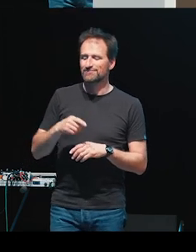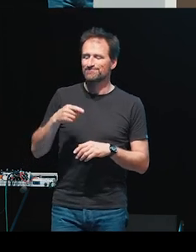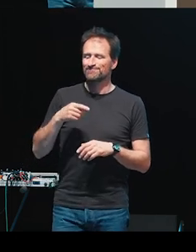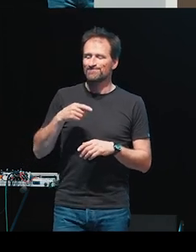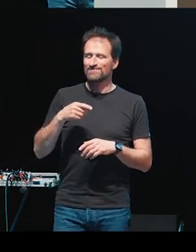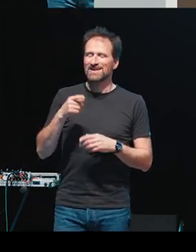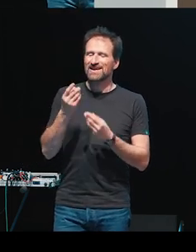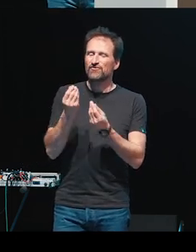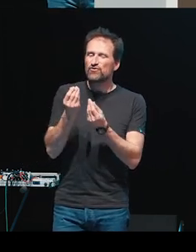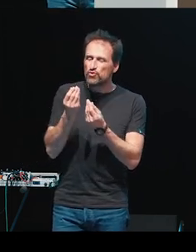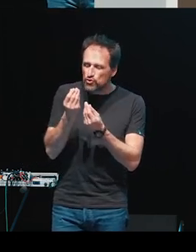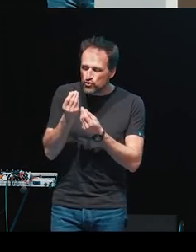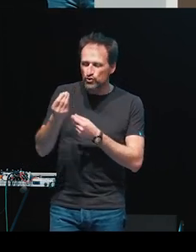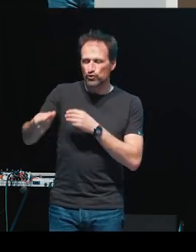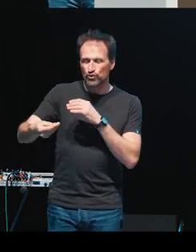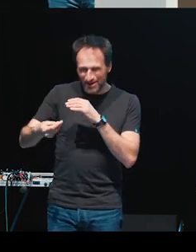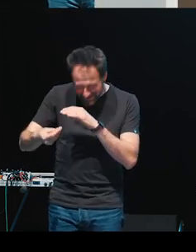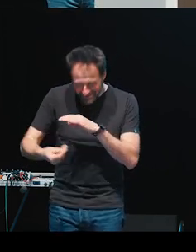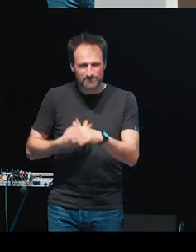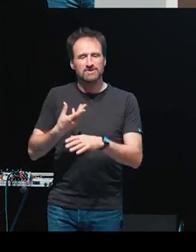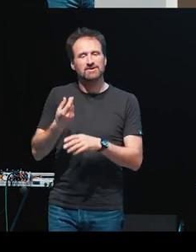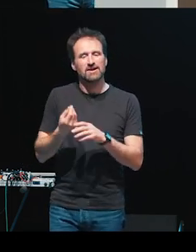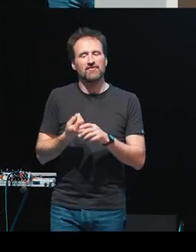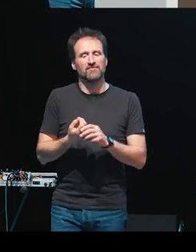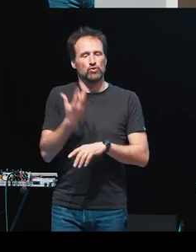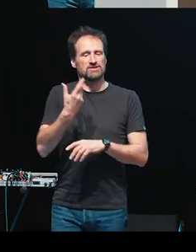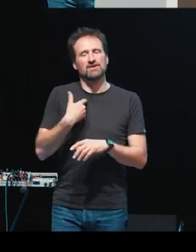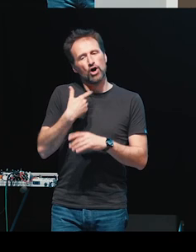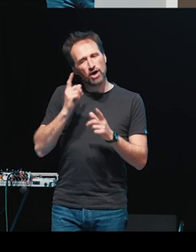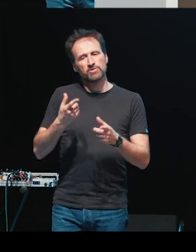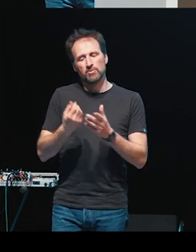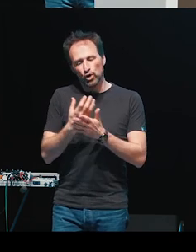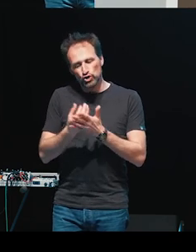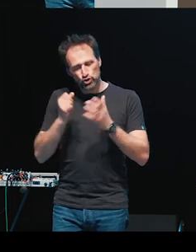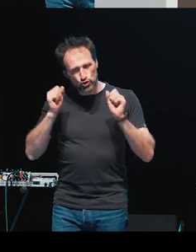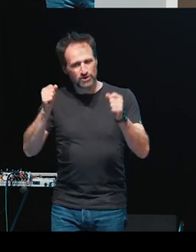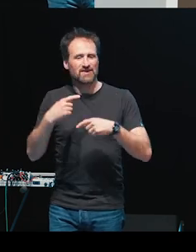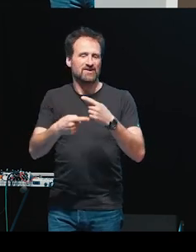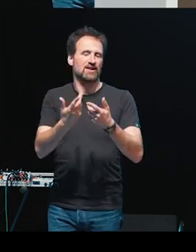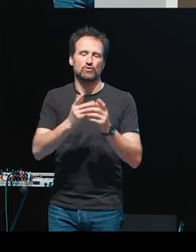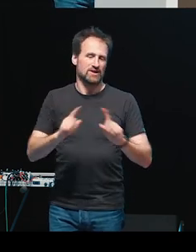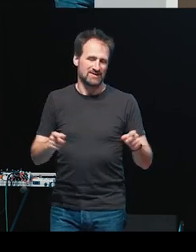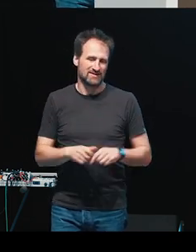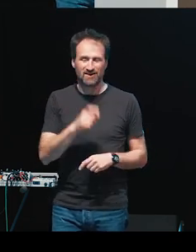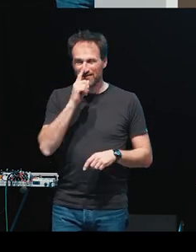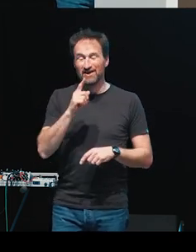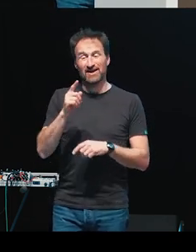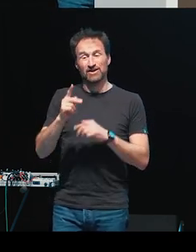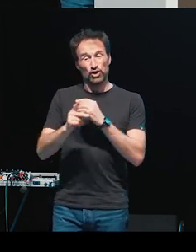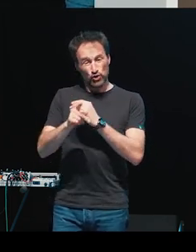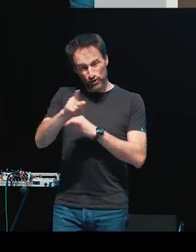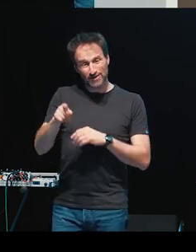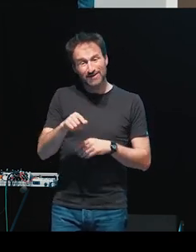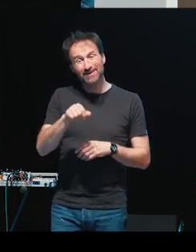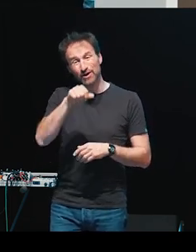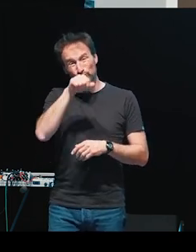To give an example, if the customers like what they're seeing, you give them more of that, simple as that. And if they don't like what they're seeing, you give them less of